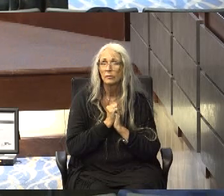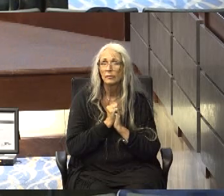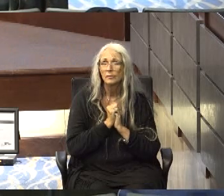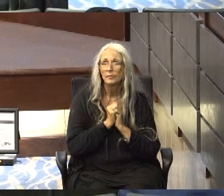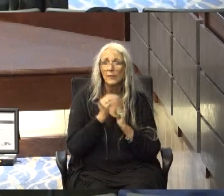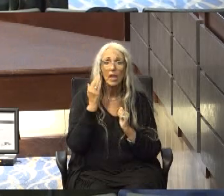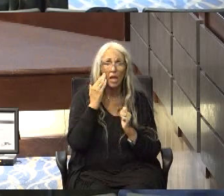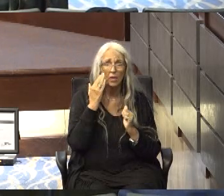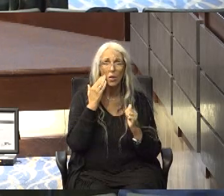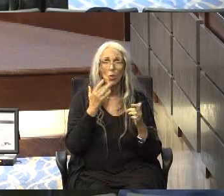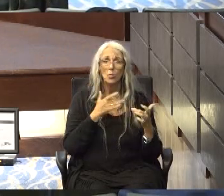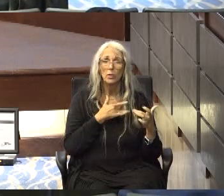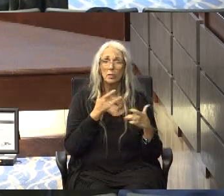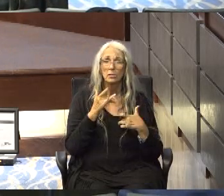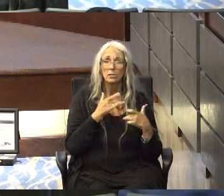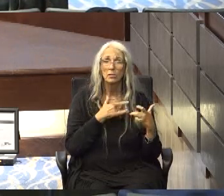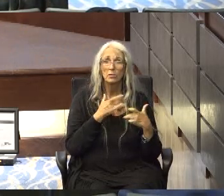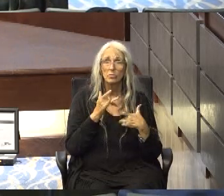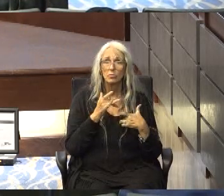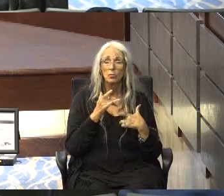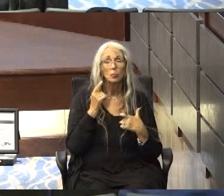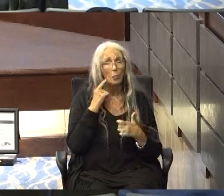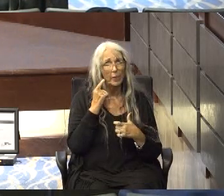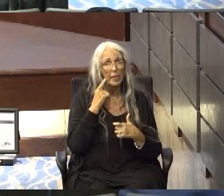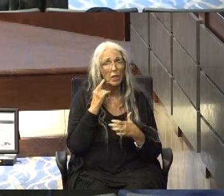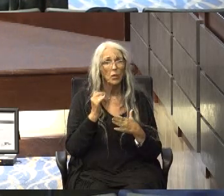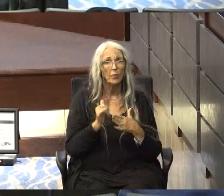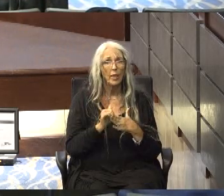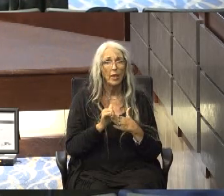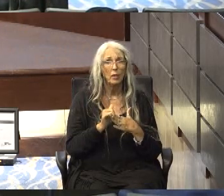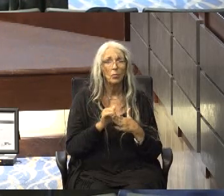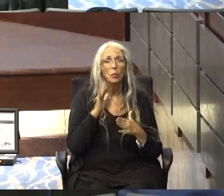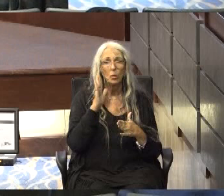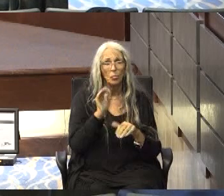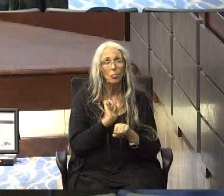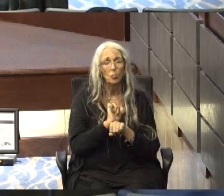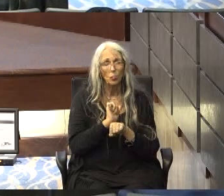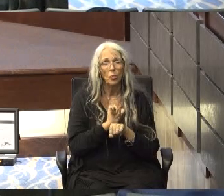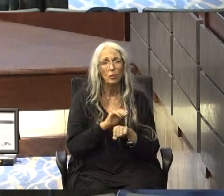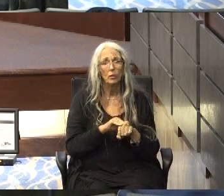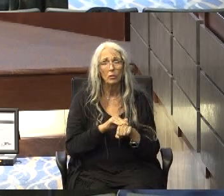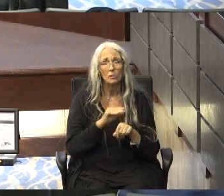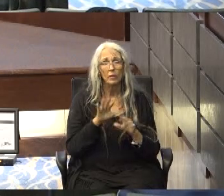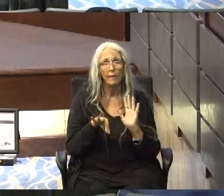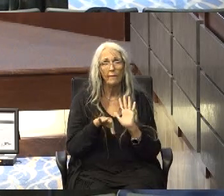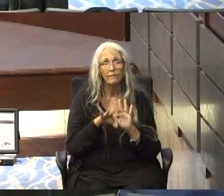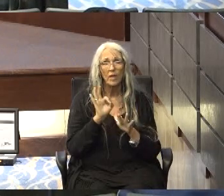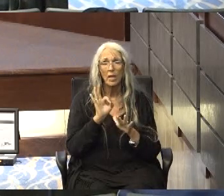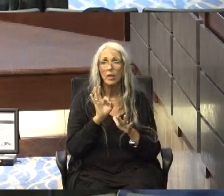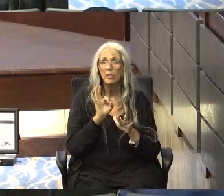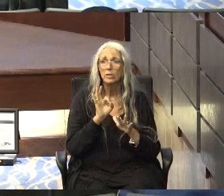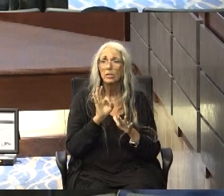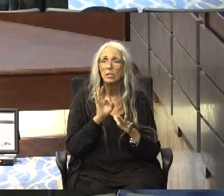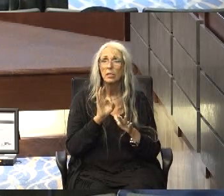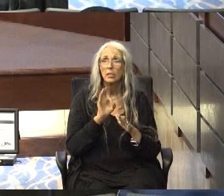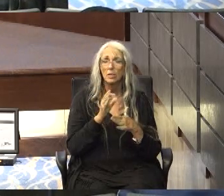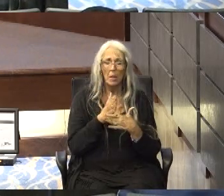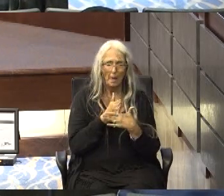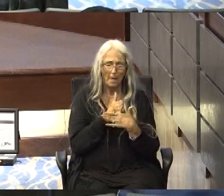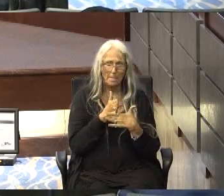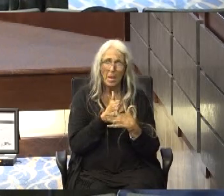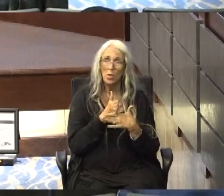some concerns. Yeah. And we hear them. And we're gonna work to find as close to the middle as we